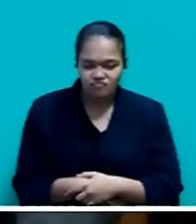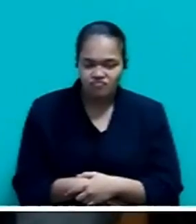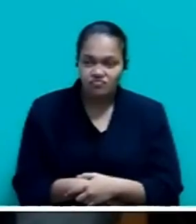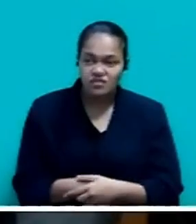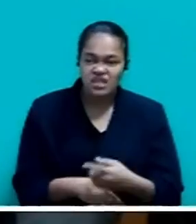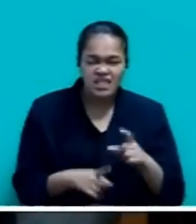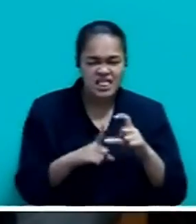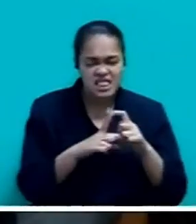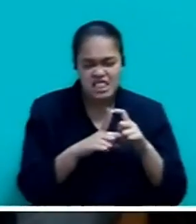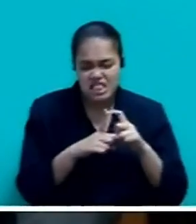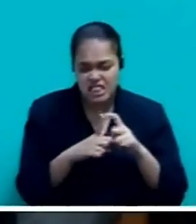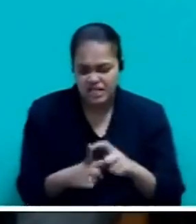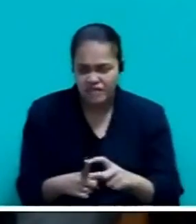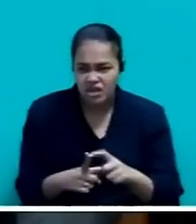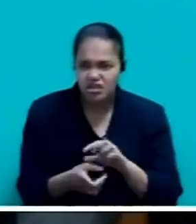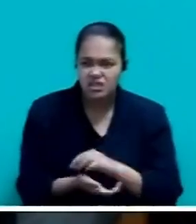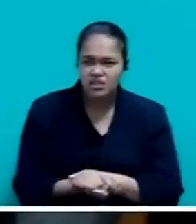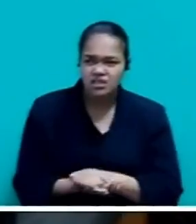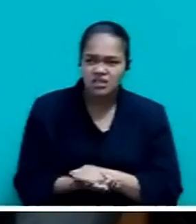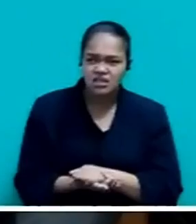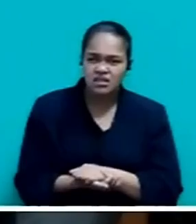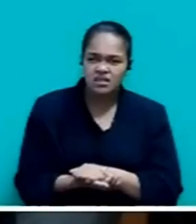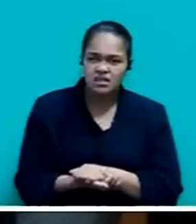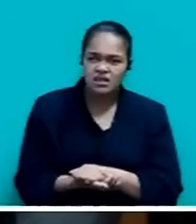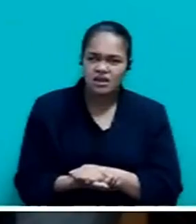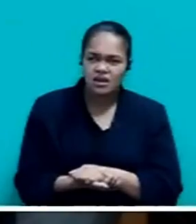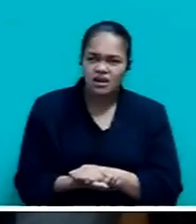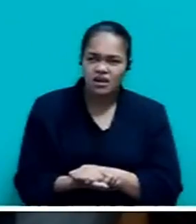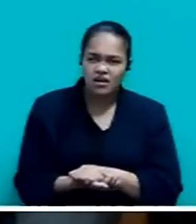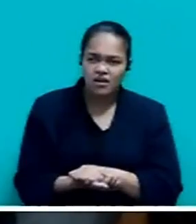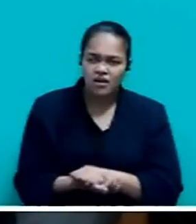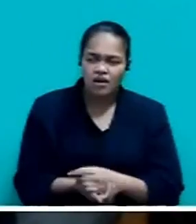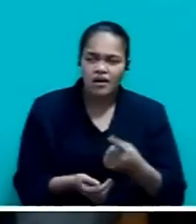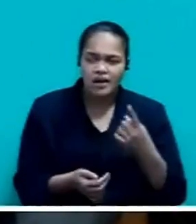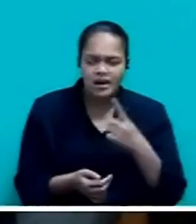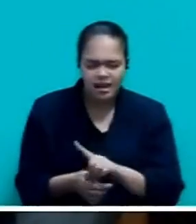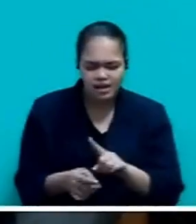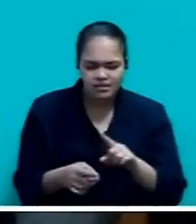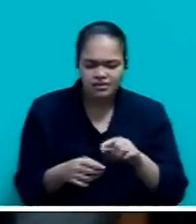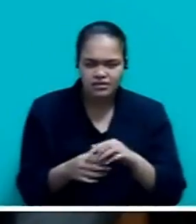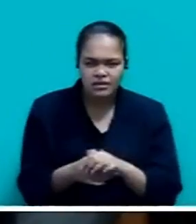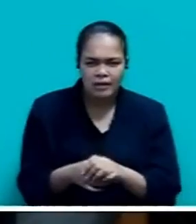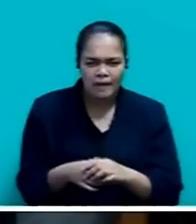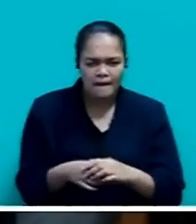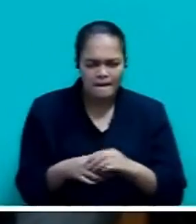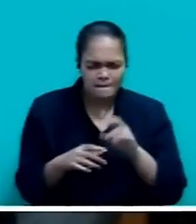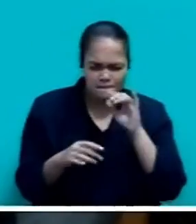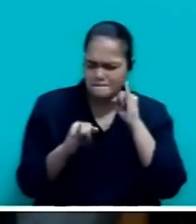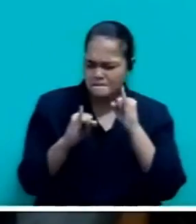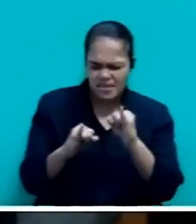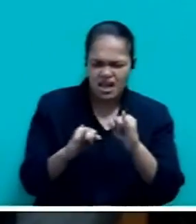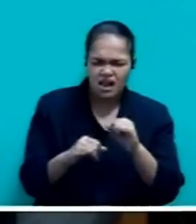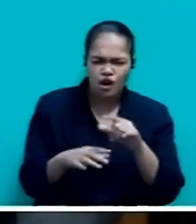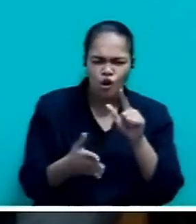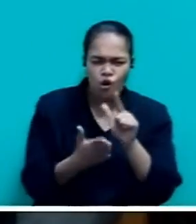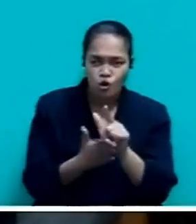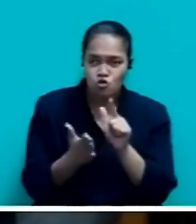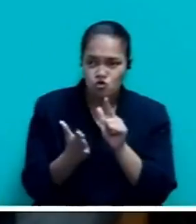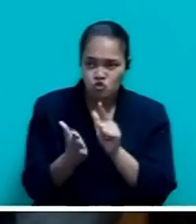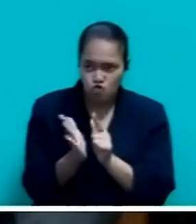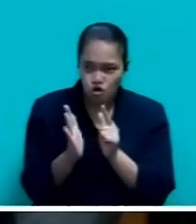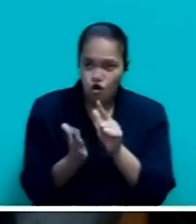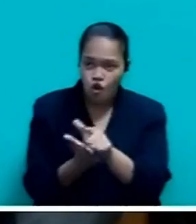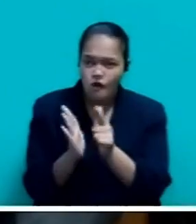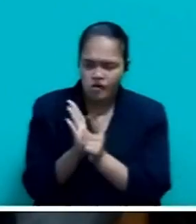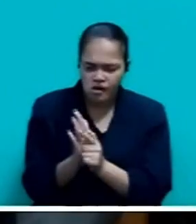difficulty of trying, they refuse to renew their passport on the basis of a bad law. As a responsible government, we